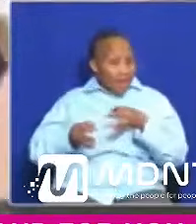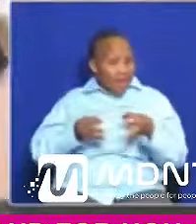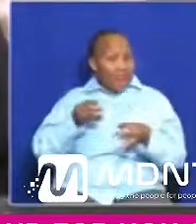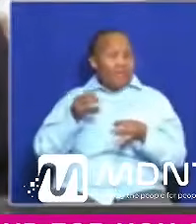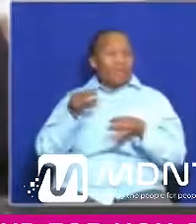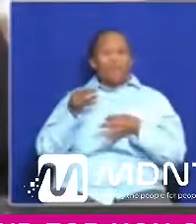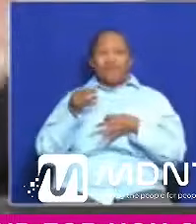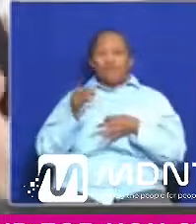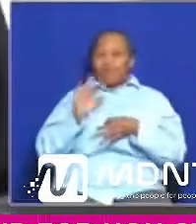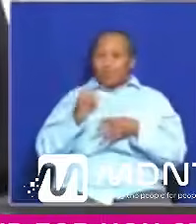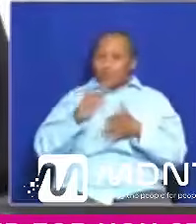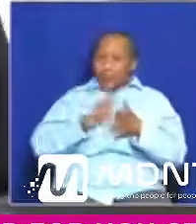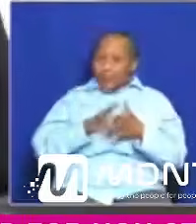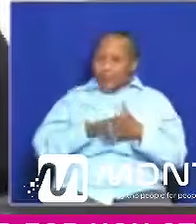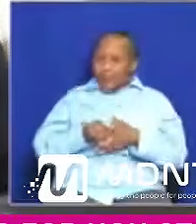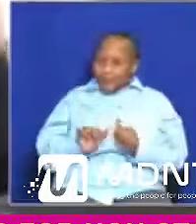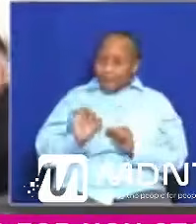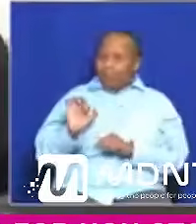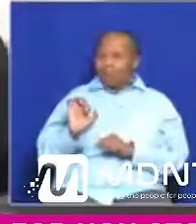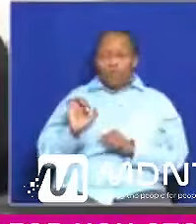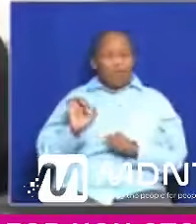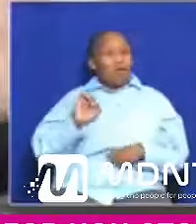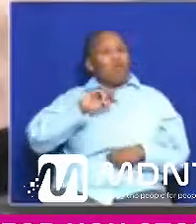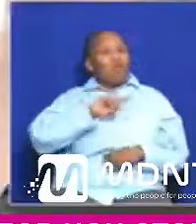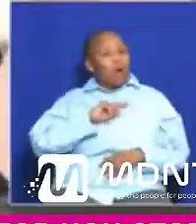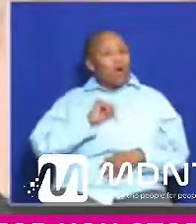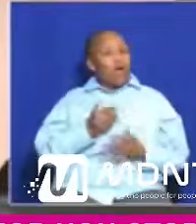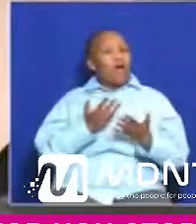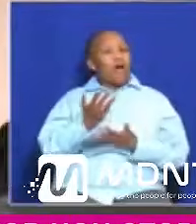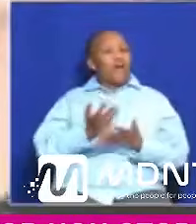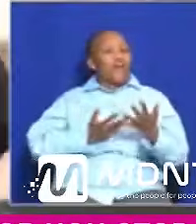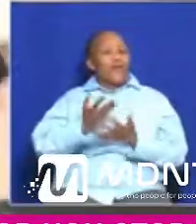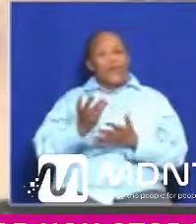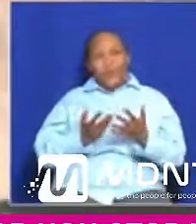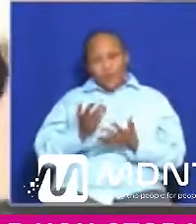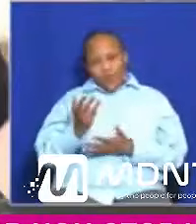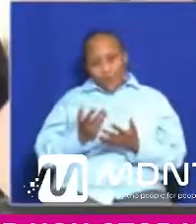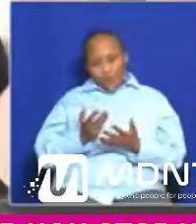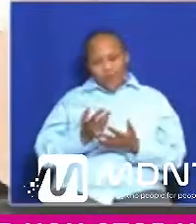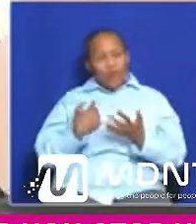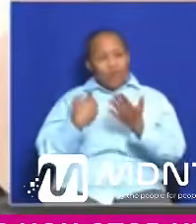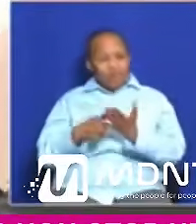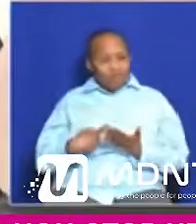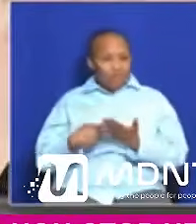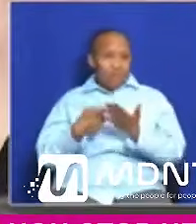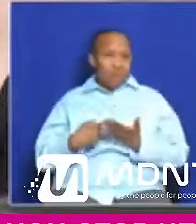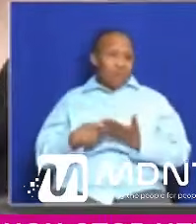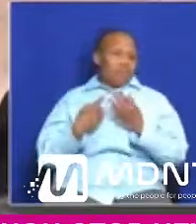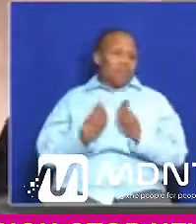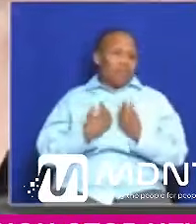she can and why she argues that it is already out in the public, and I can explain to him as